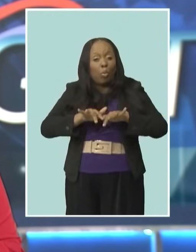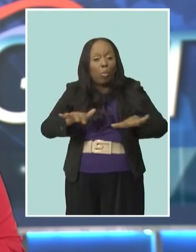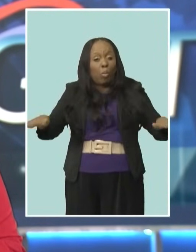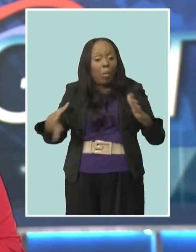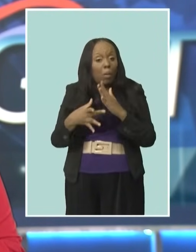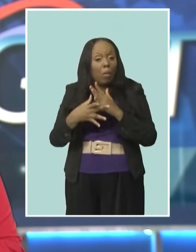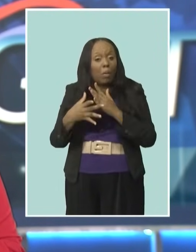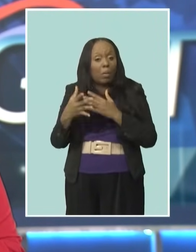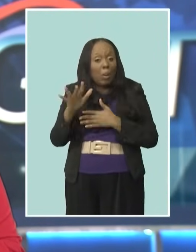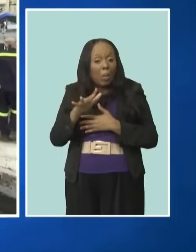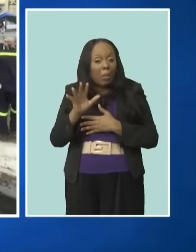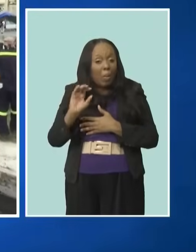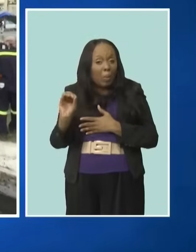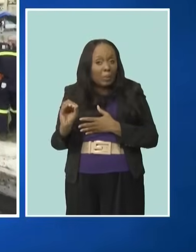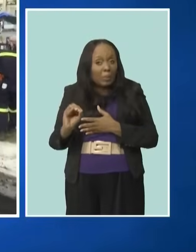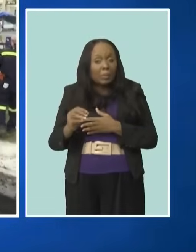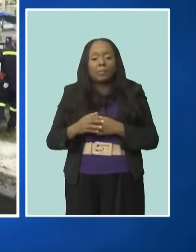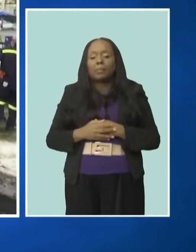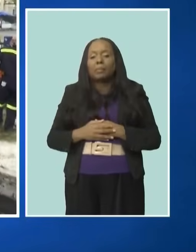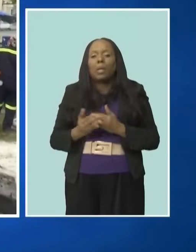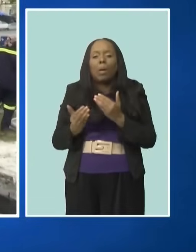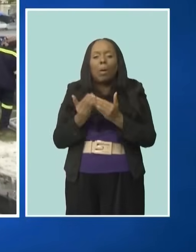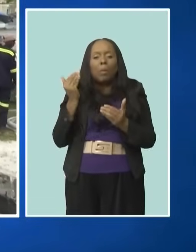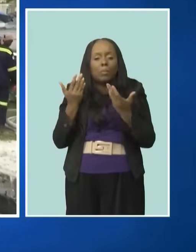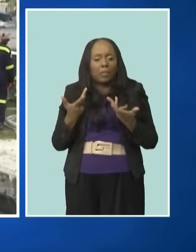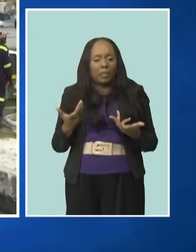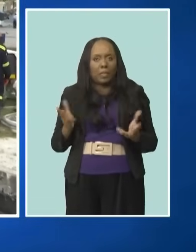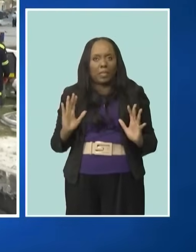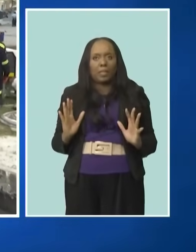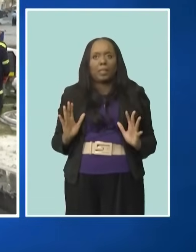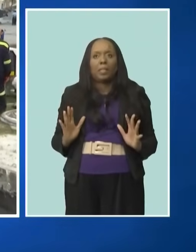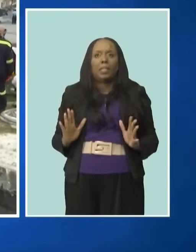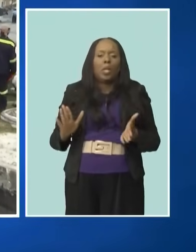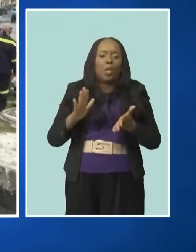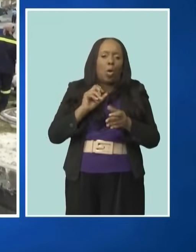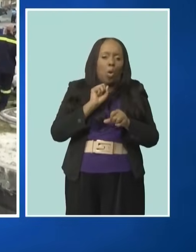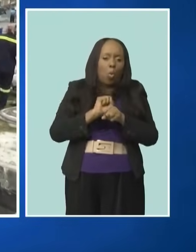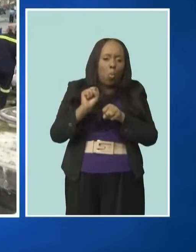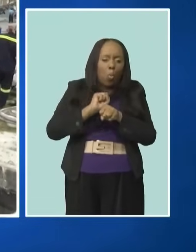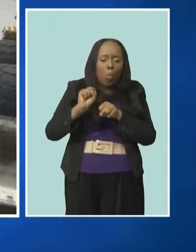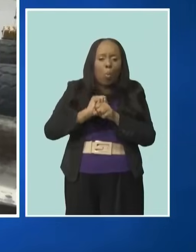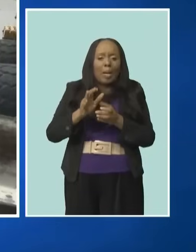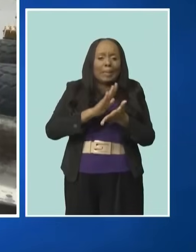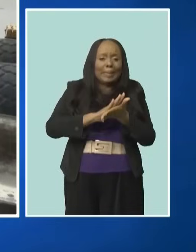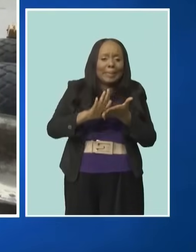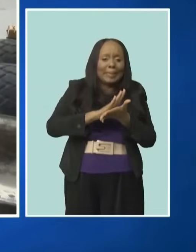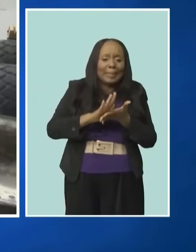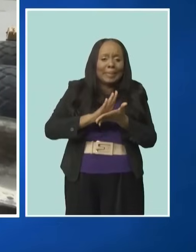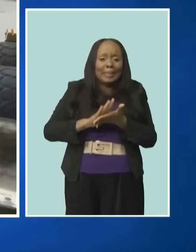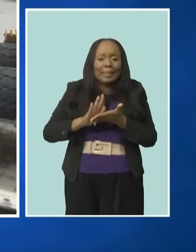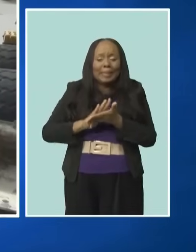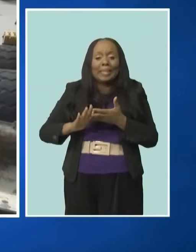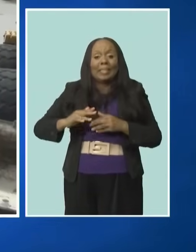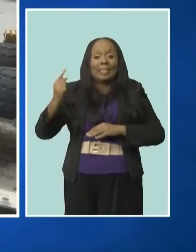Oistins. Employees of the drainage unit were again working feverishly on day 6 of the cleanup operation. The